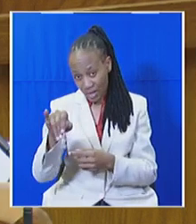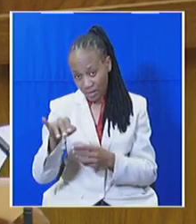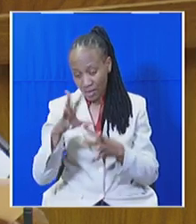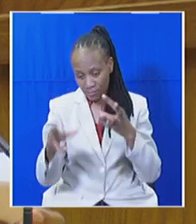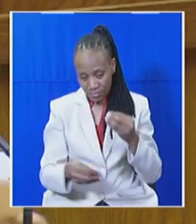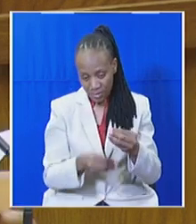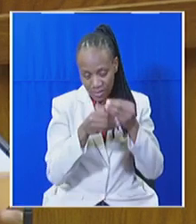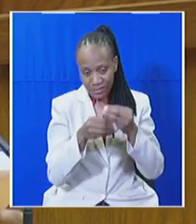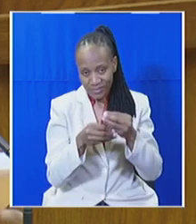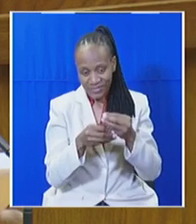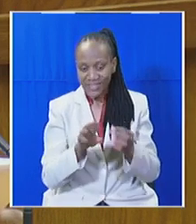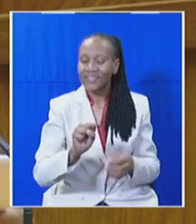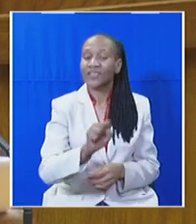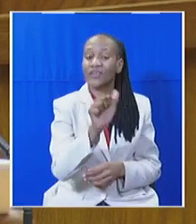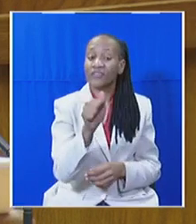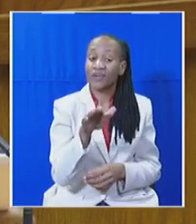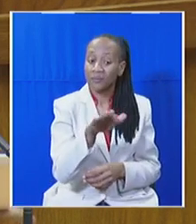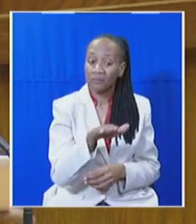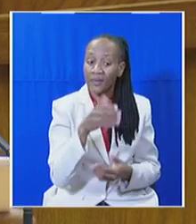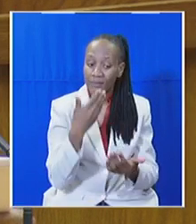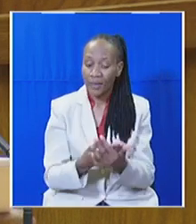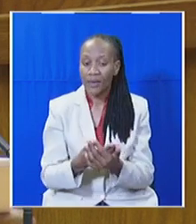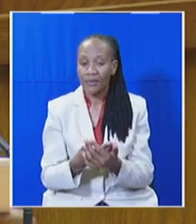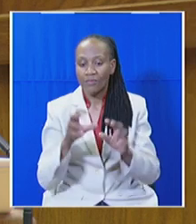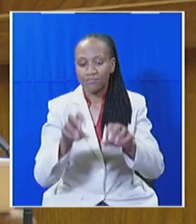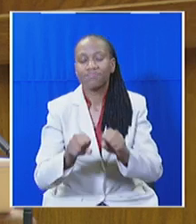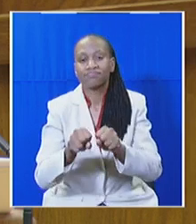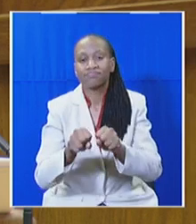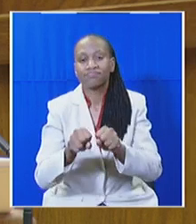a destination for FDI,